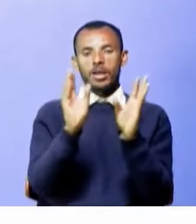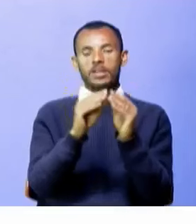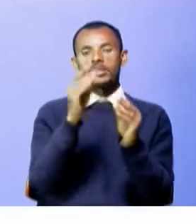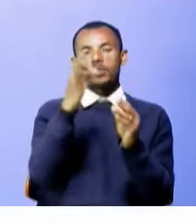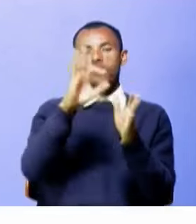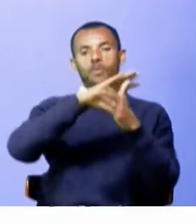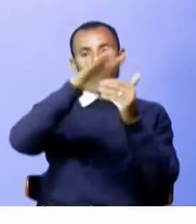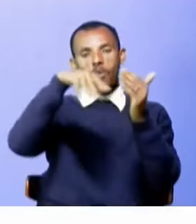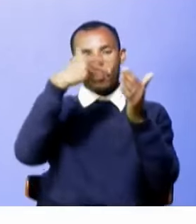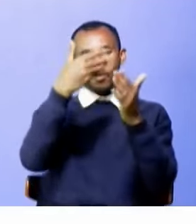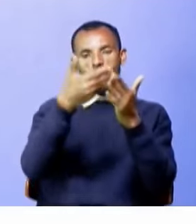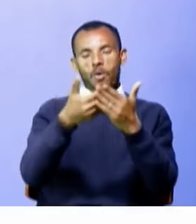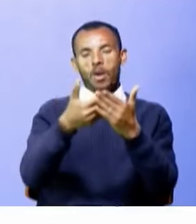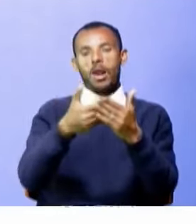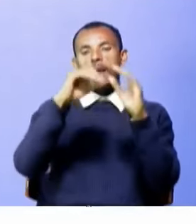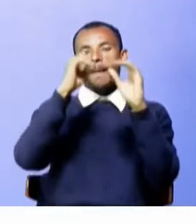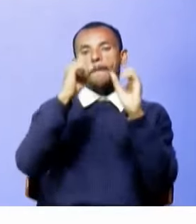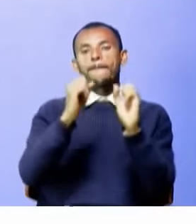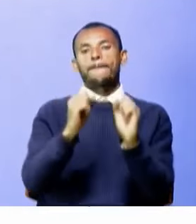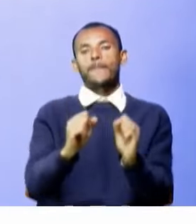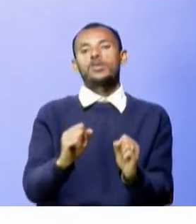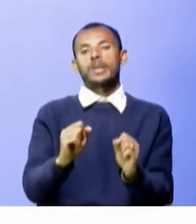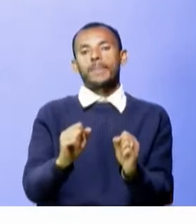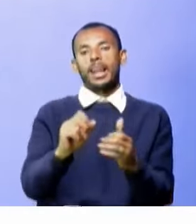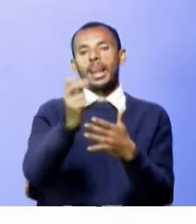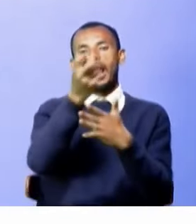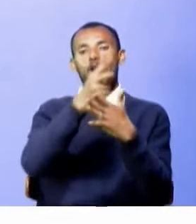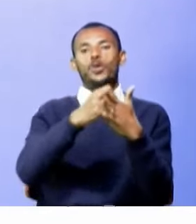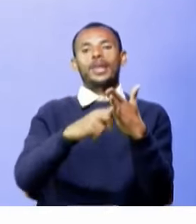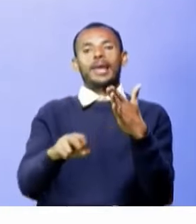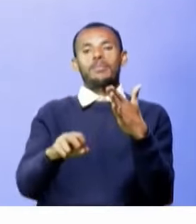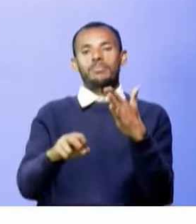all possible outcomes